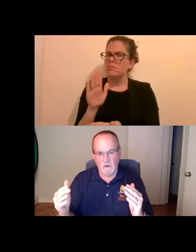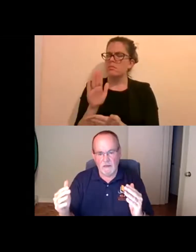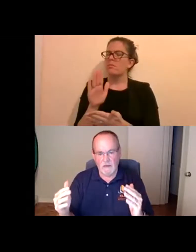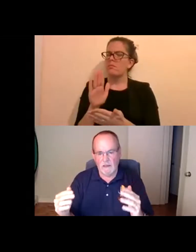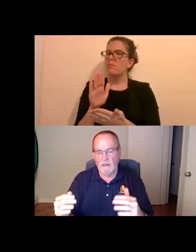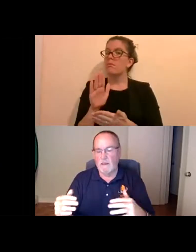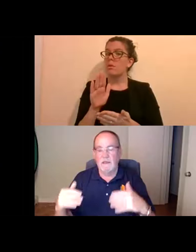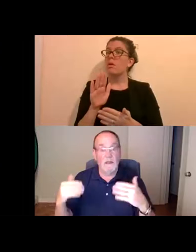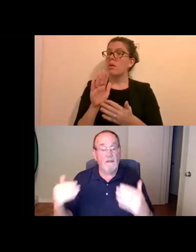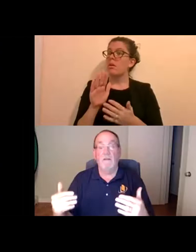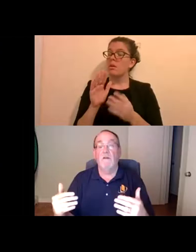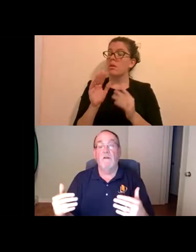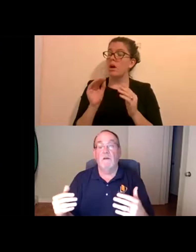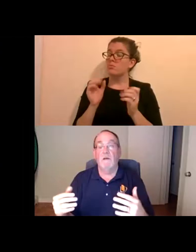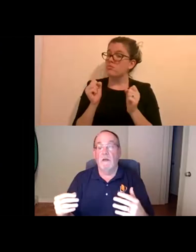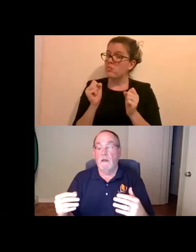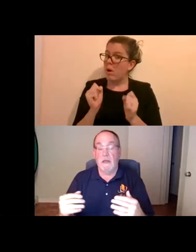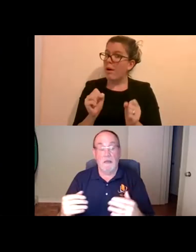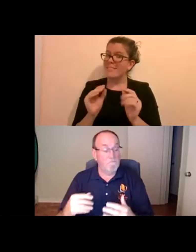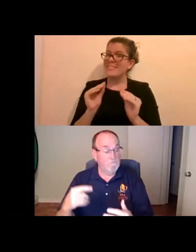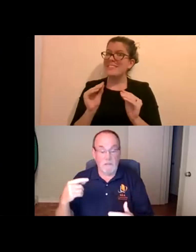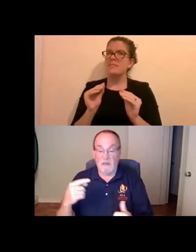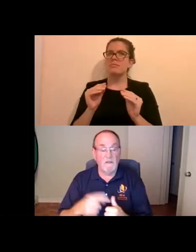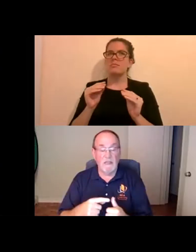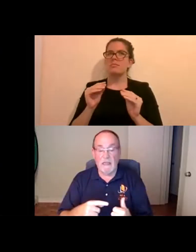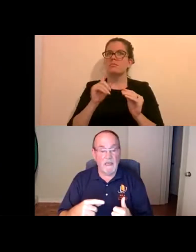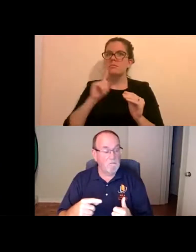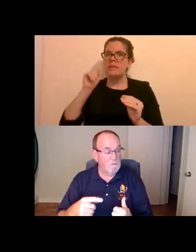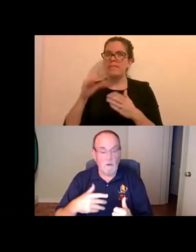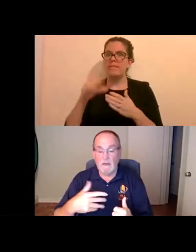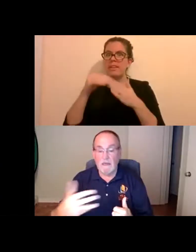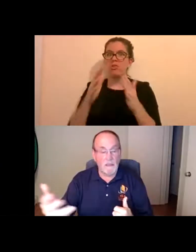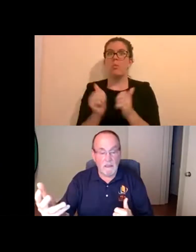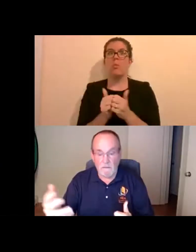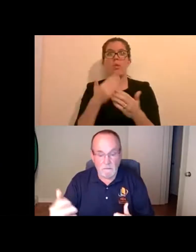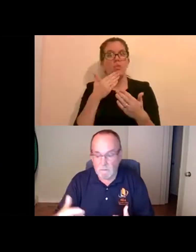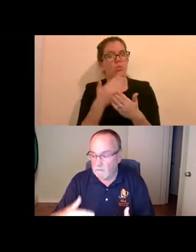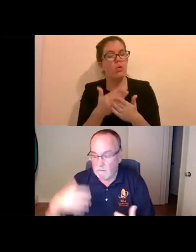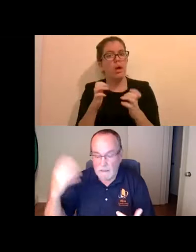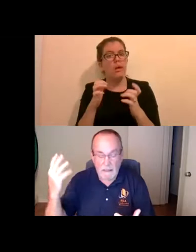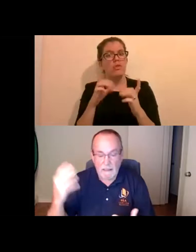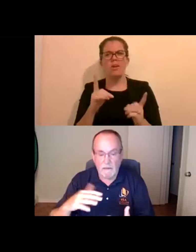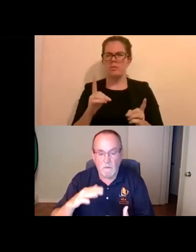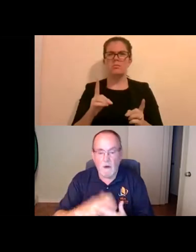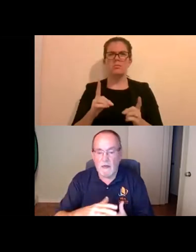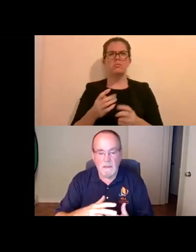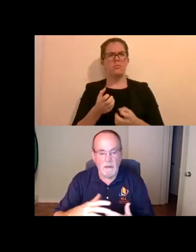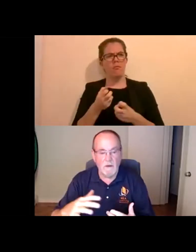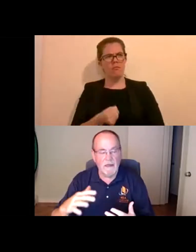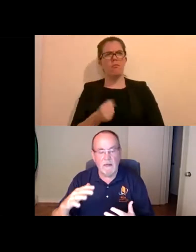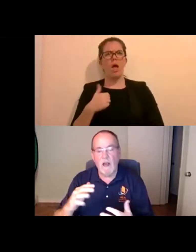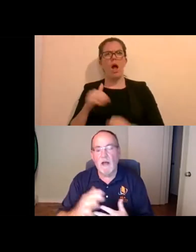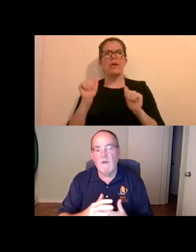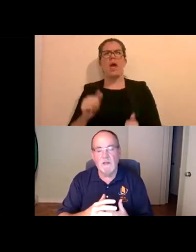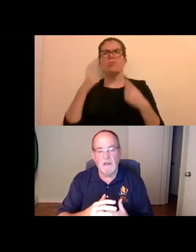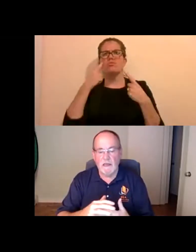highly educated deaf leadership that believes they can do anything. They can work,